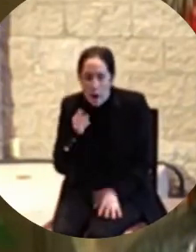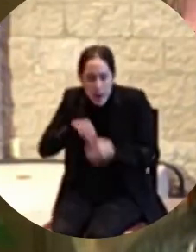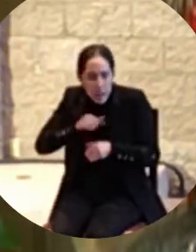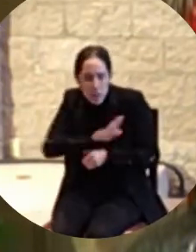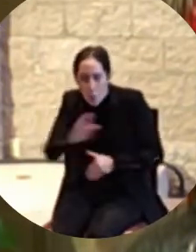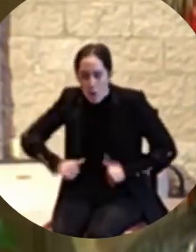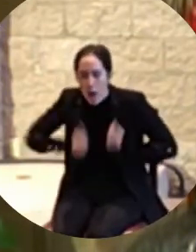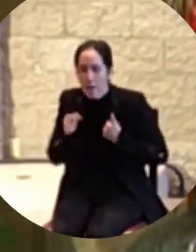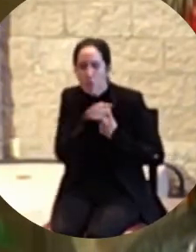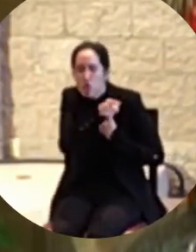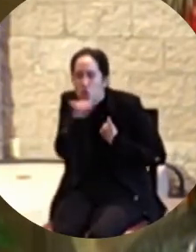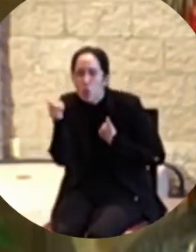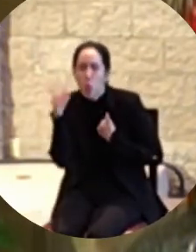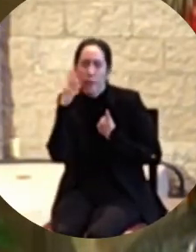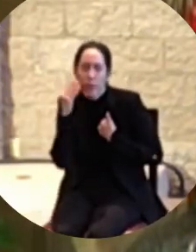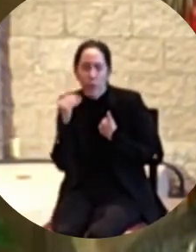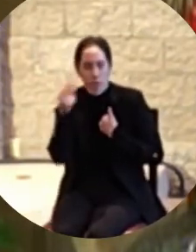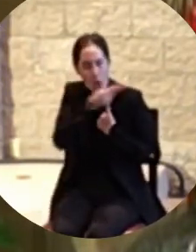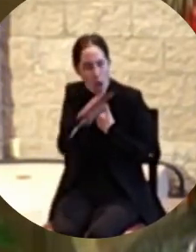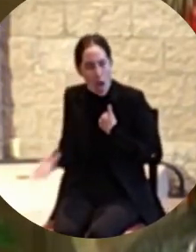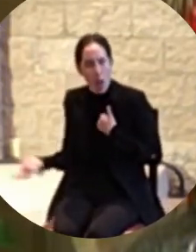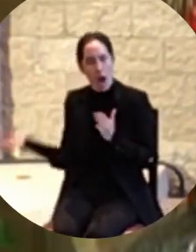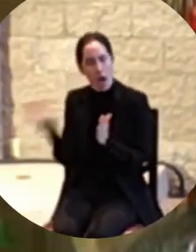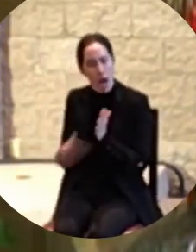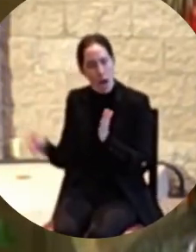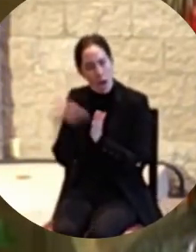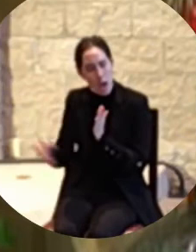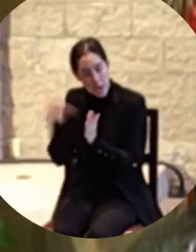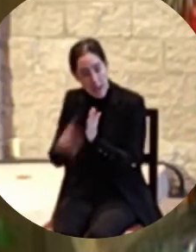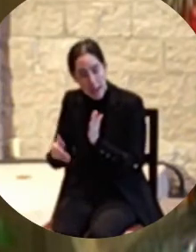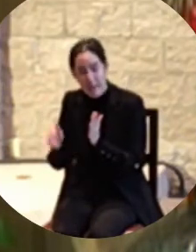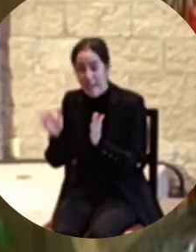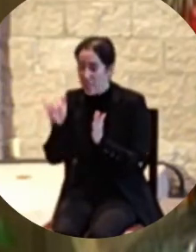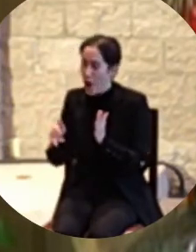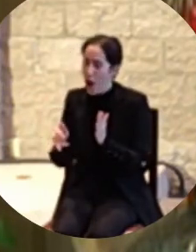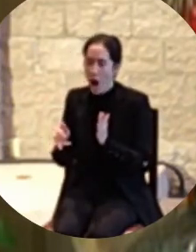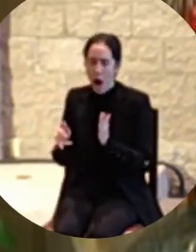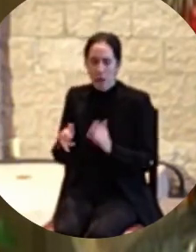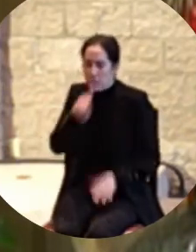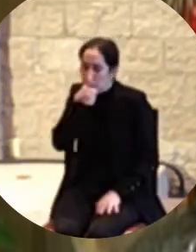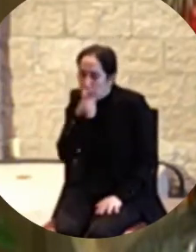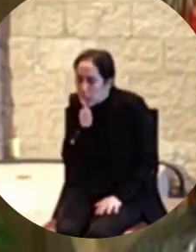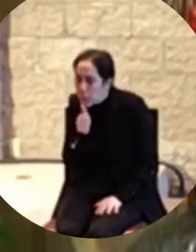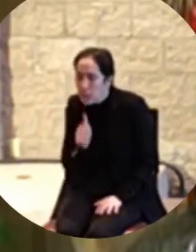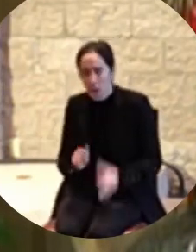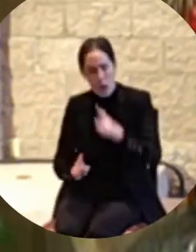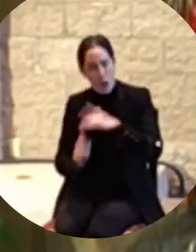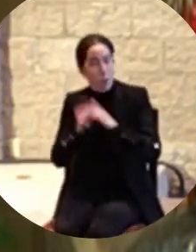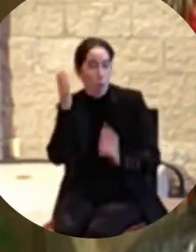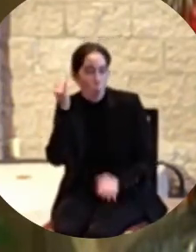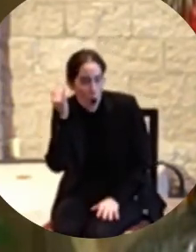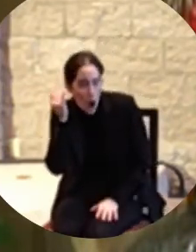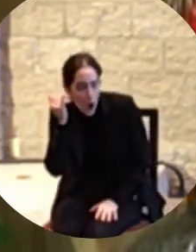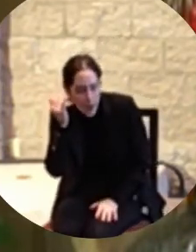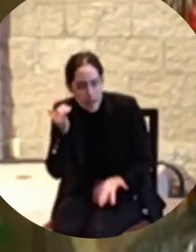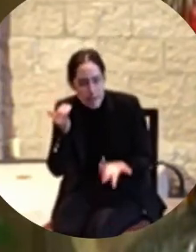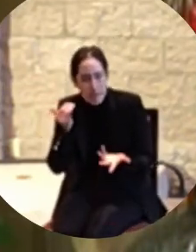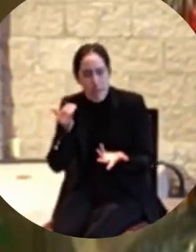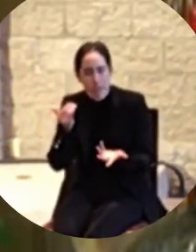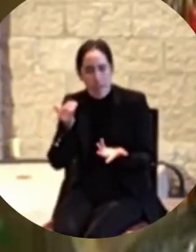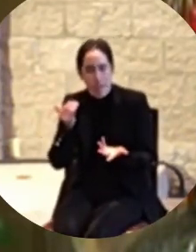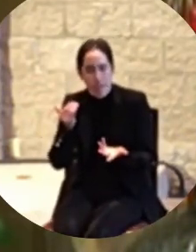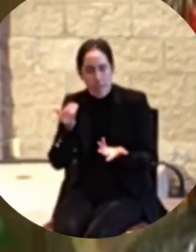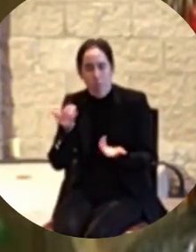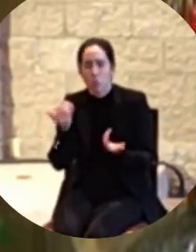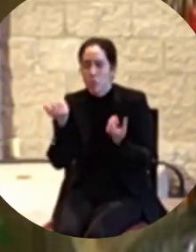again? It's coming up for it to be healed. And yet, at the same time, for whatever reason, you choose